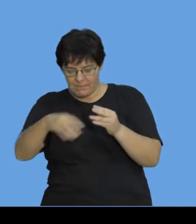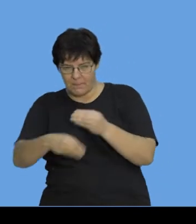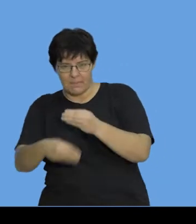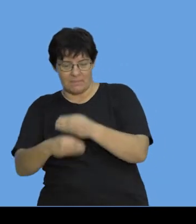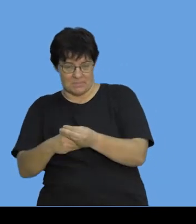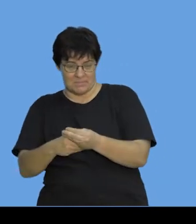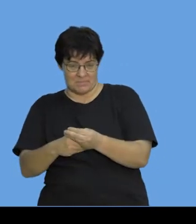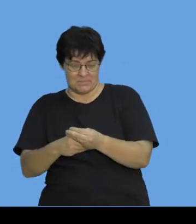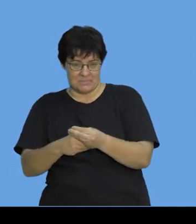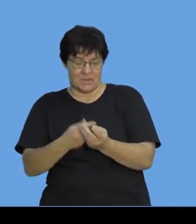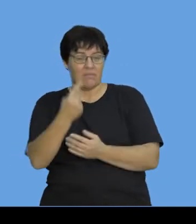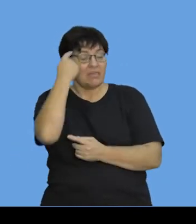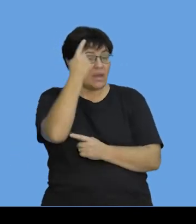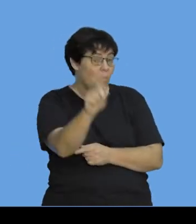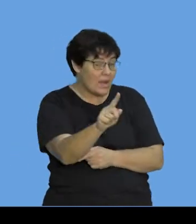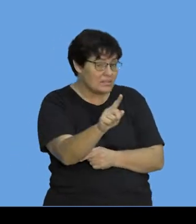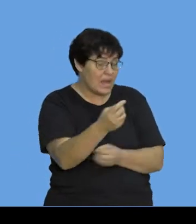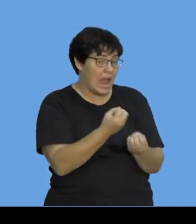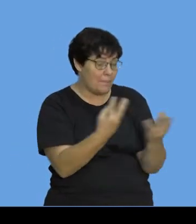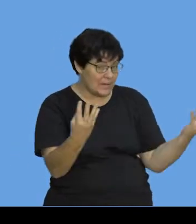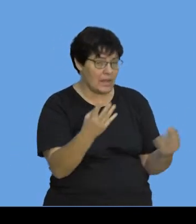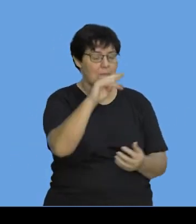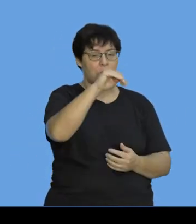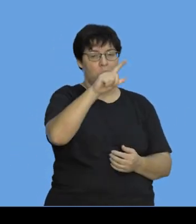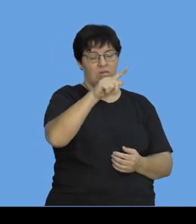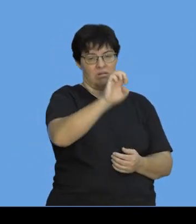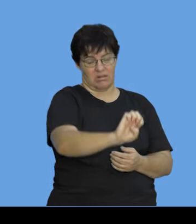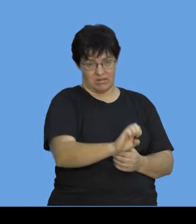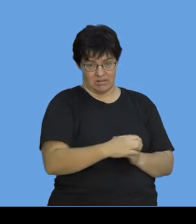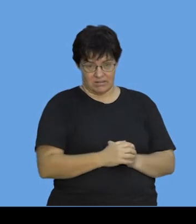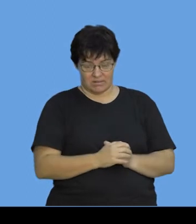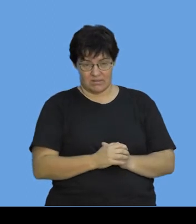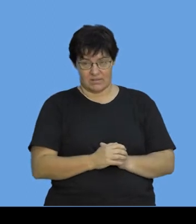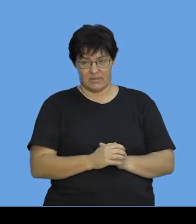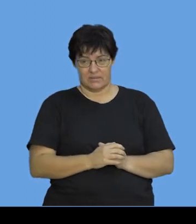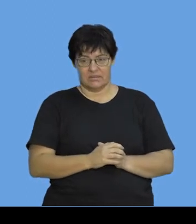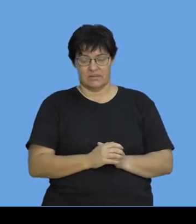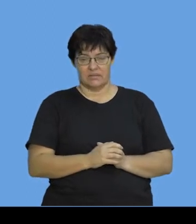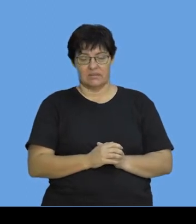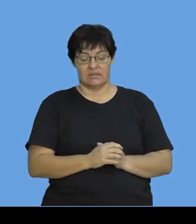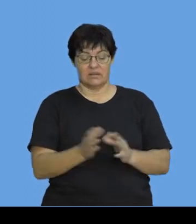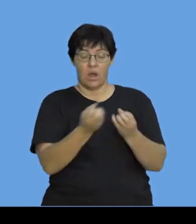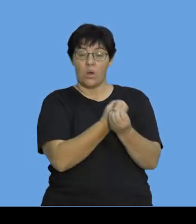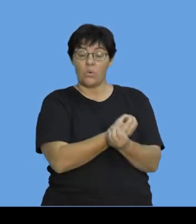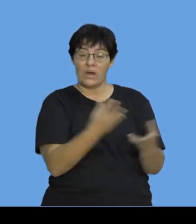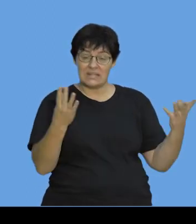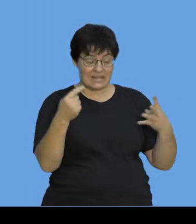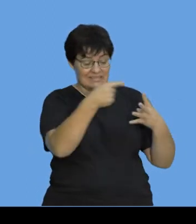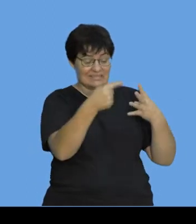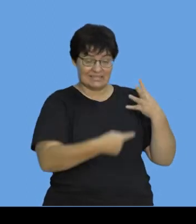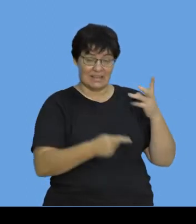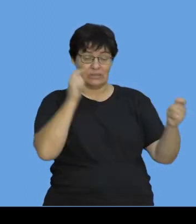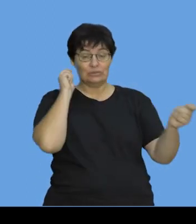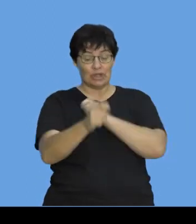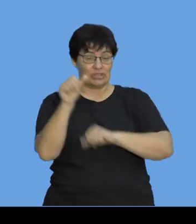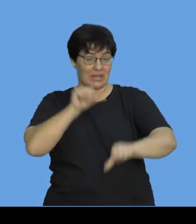the mole, okay, or the quantity of the products formed, okay. So quantitative aspects of chemical change have a wide range